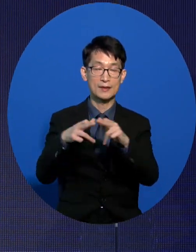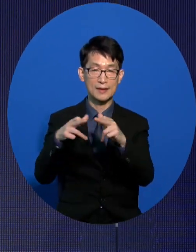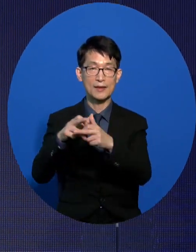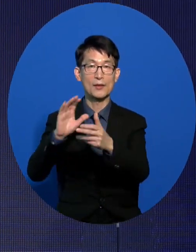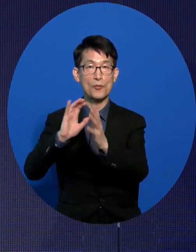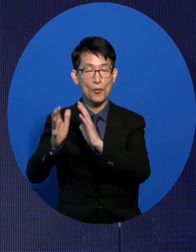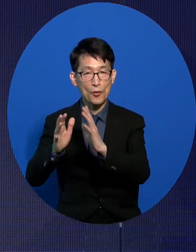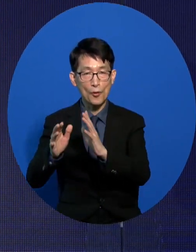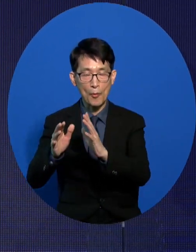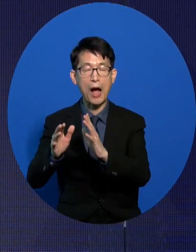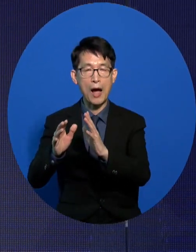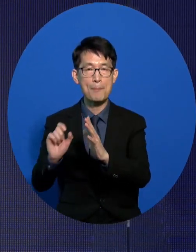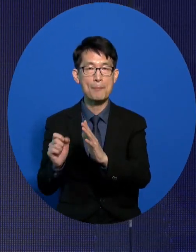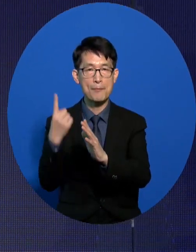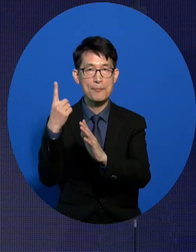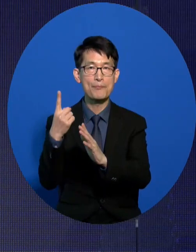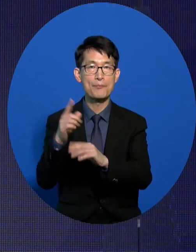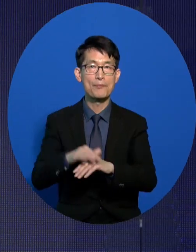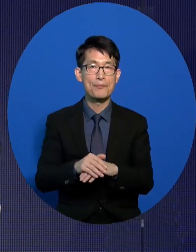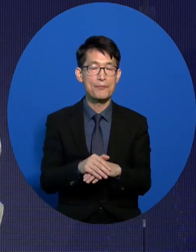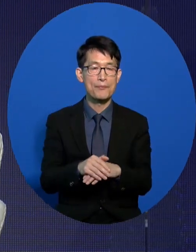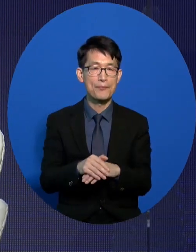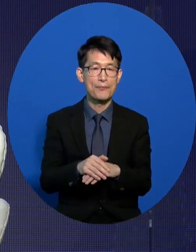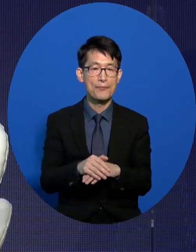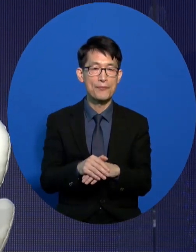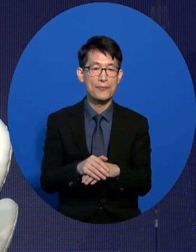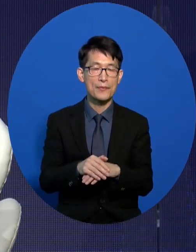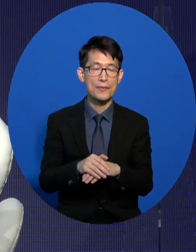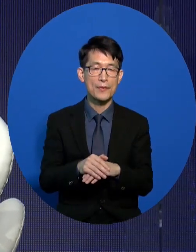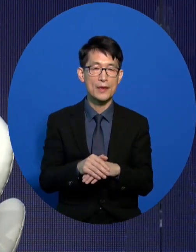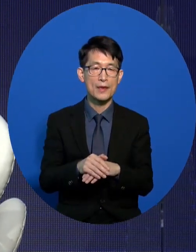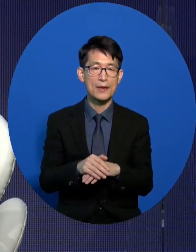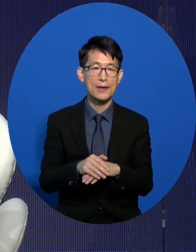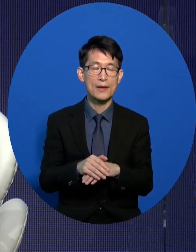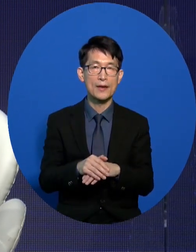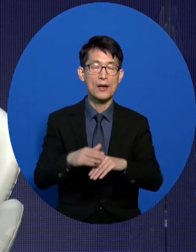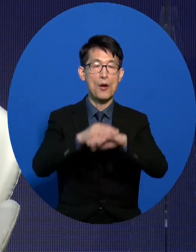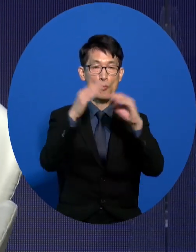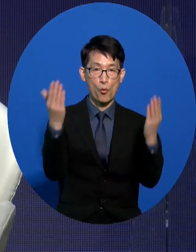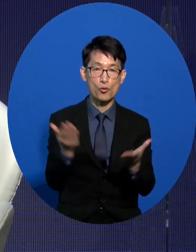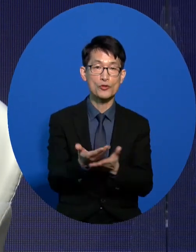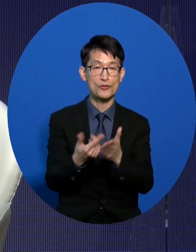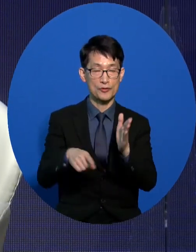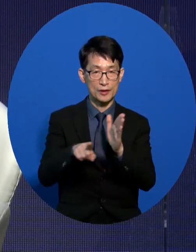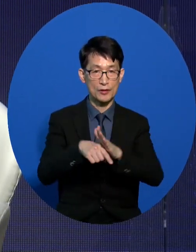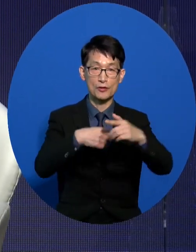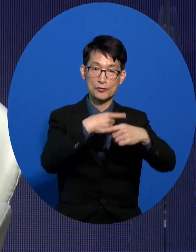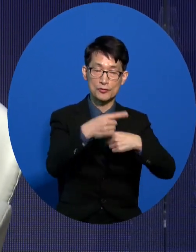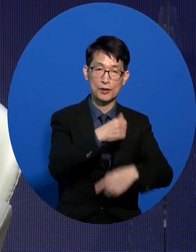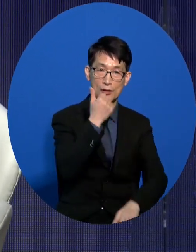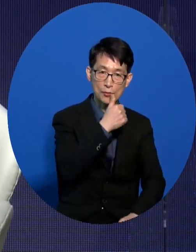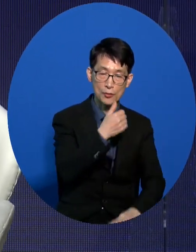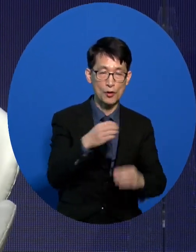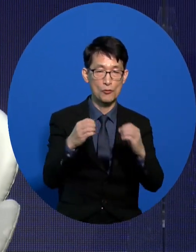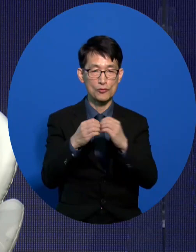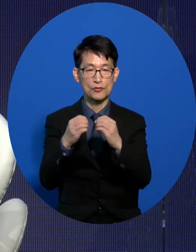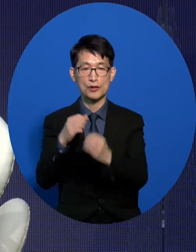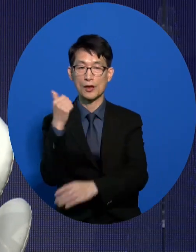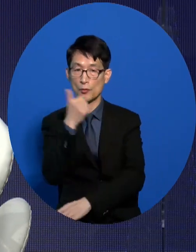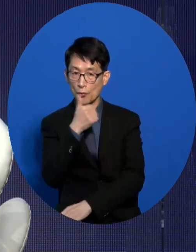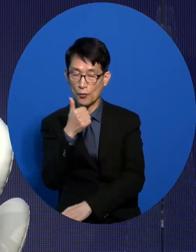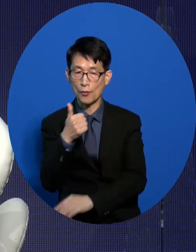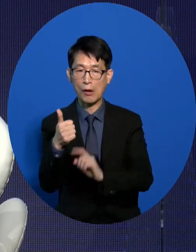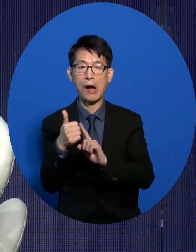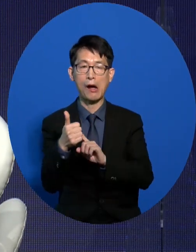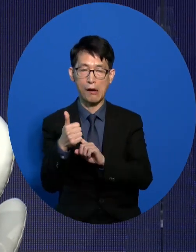impaired? Well, thank you very much for the question. As I mentioned earlier, by law, it